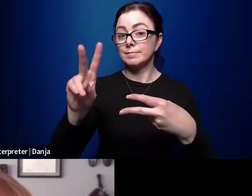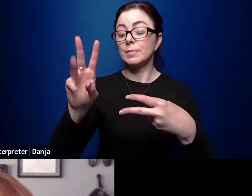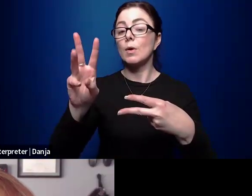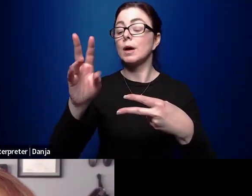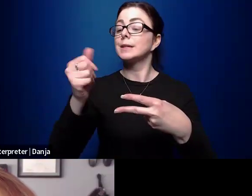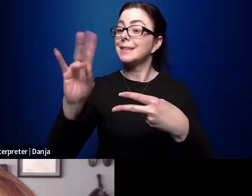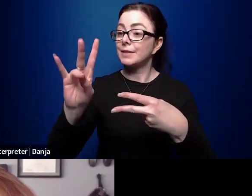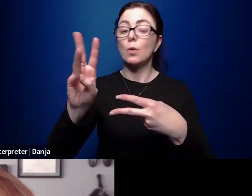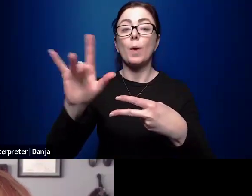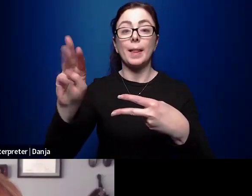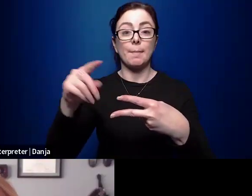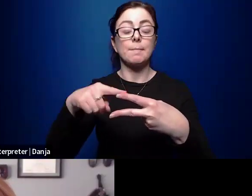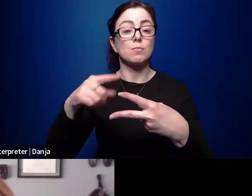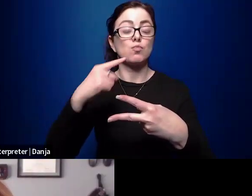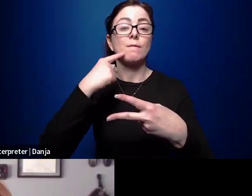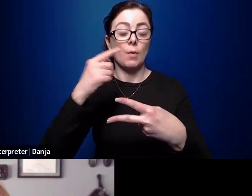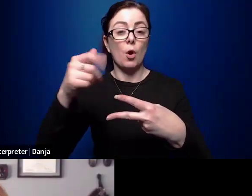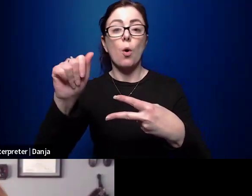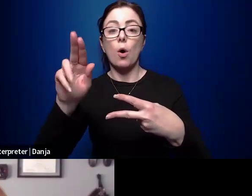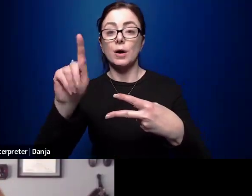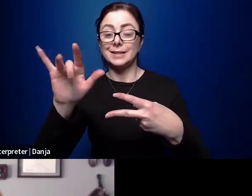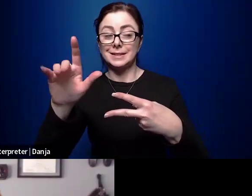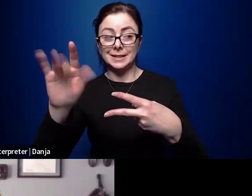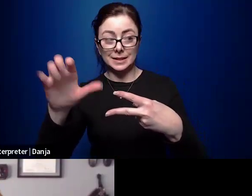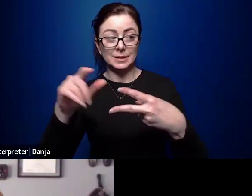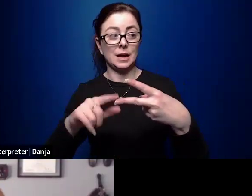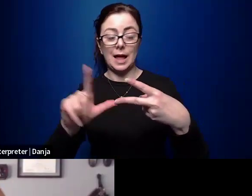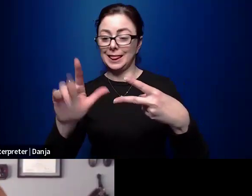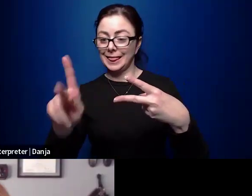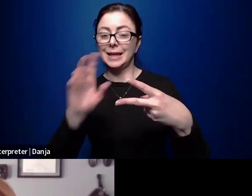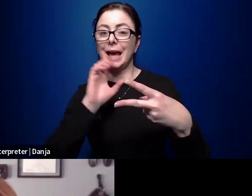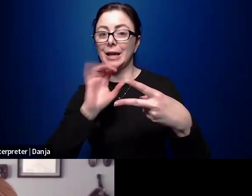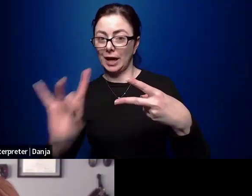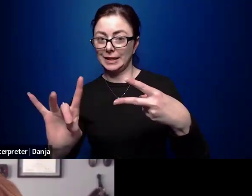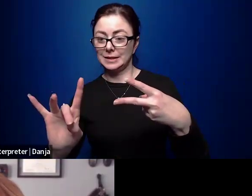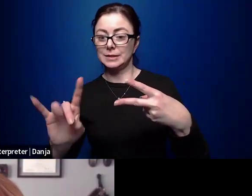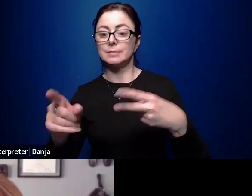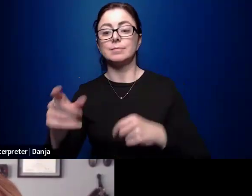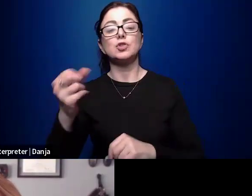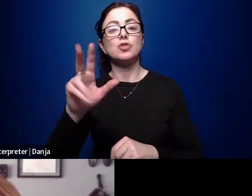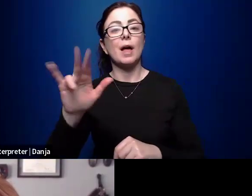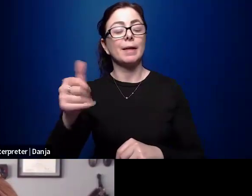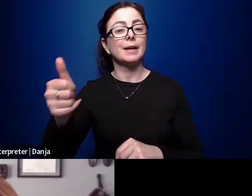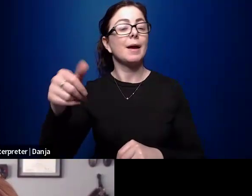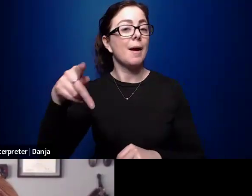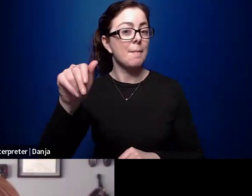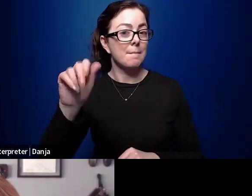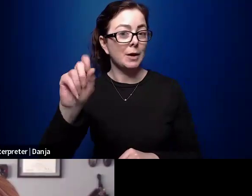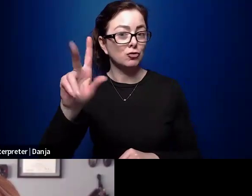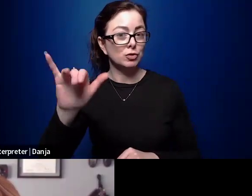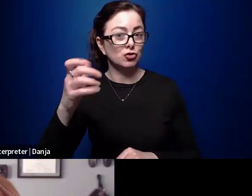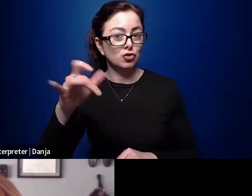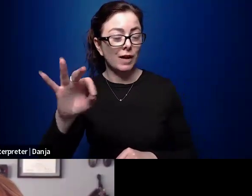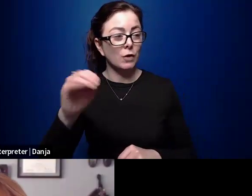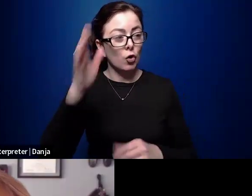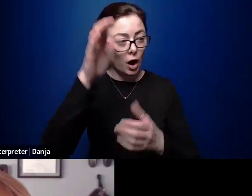autistic, and Link, who is age 8. Shelly is a pastry chef, and her husband is a software architect. I look